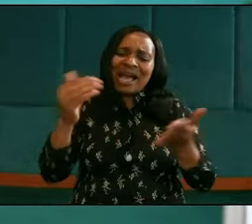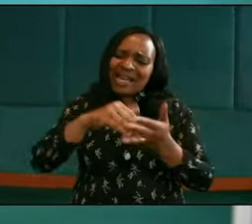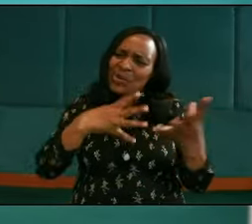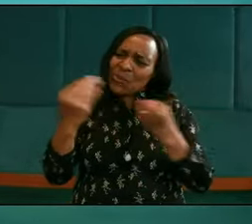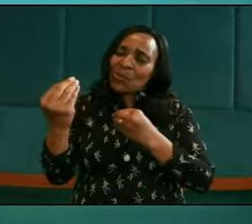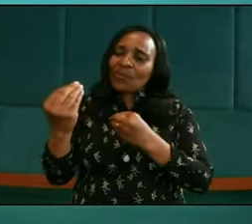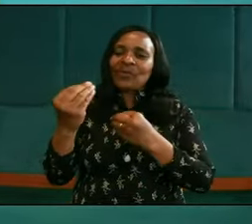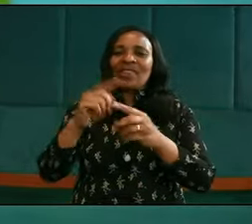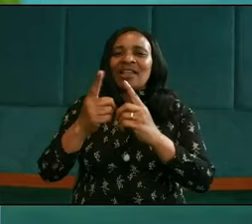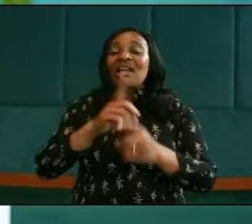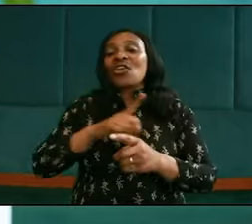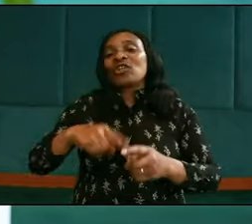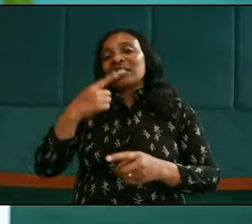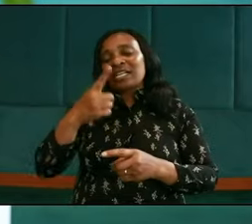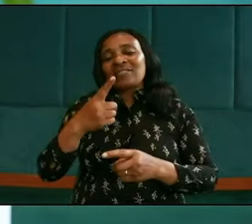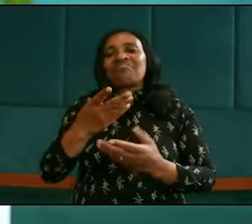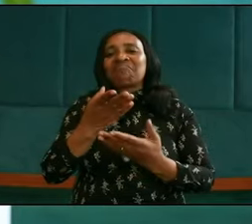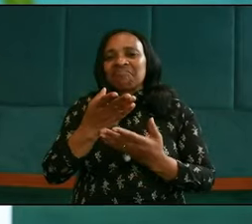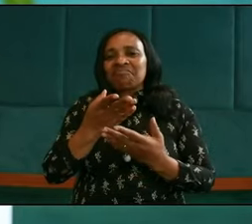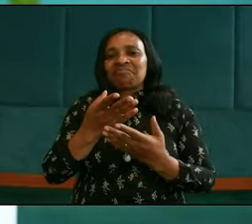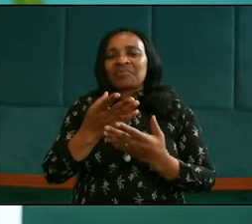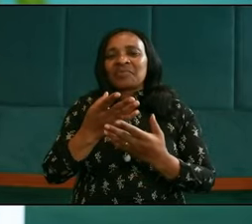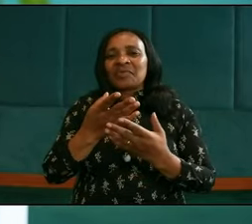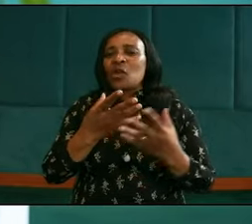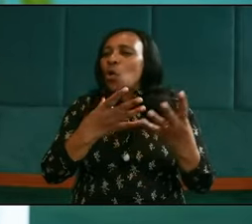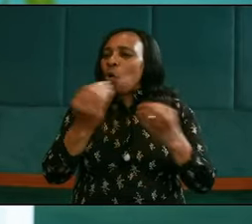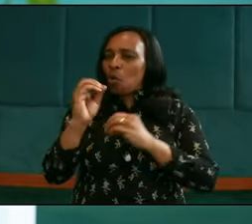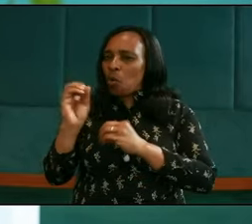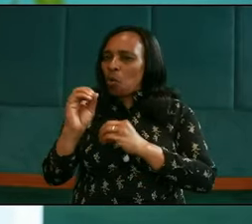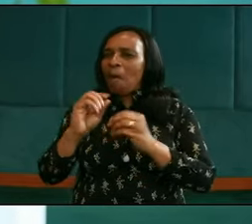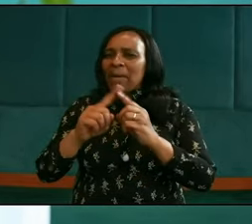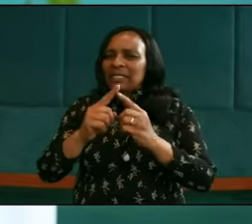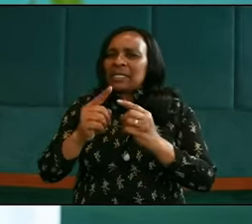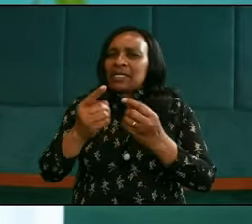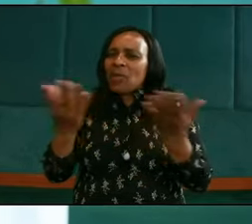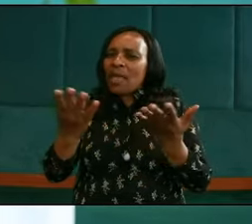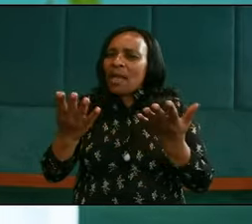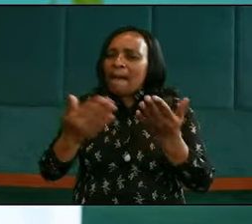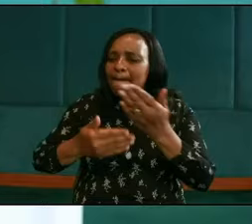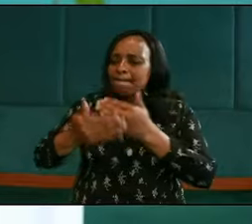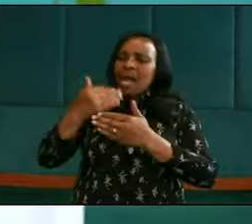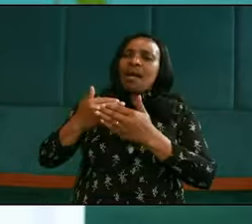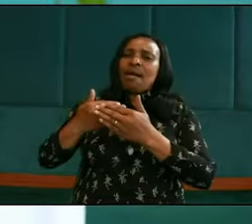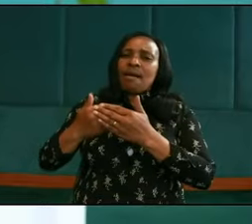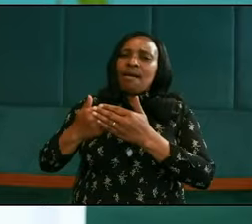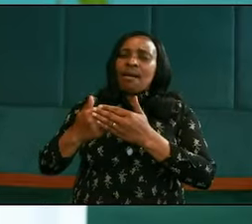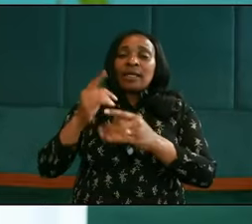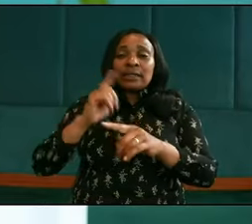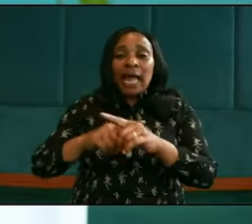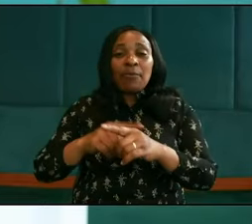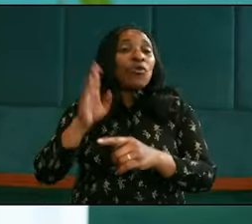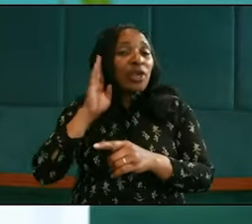Lord told, don't go. But just be at the back. But when you hear the sound